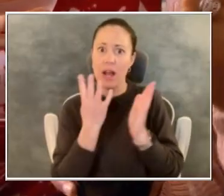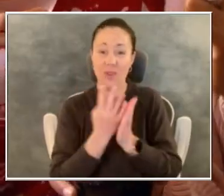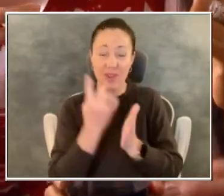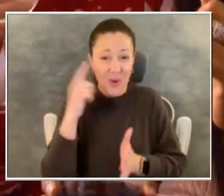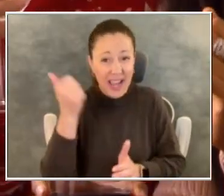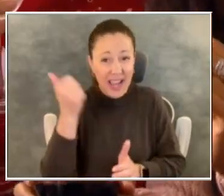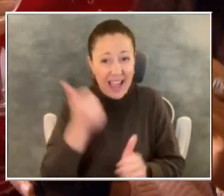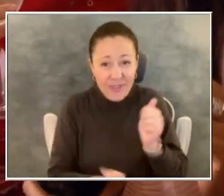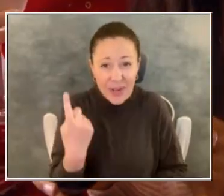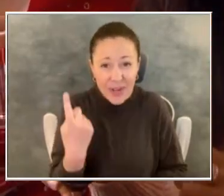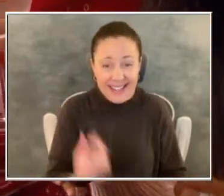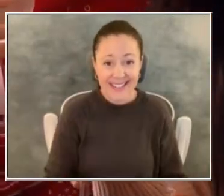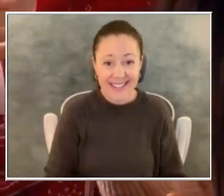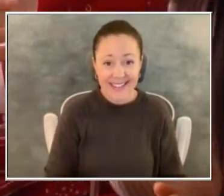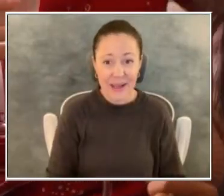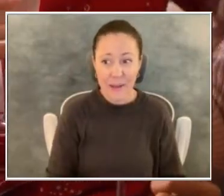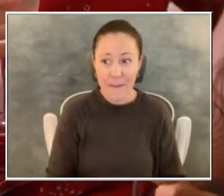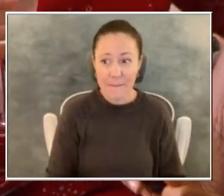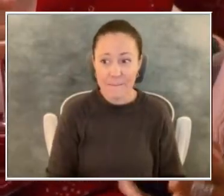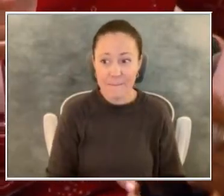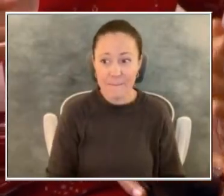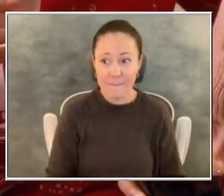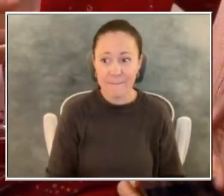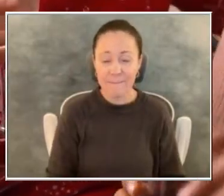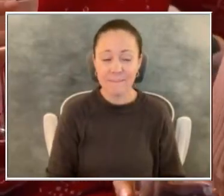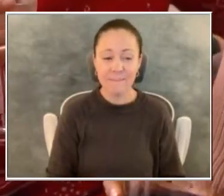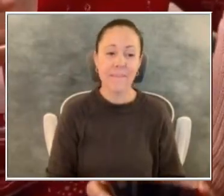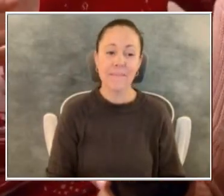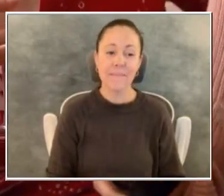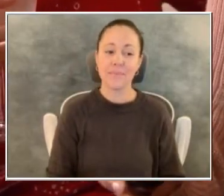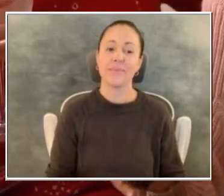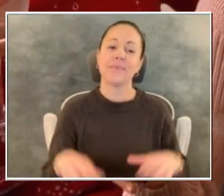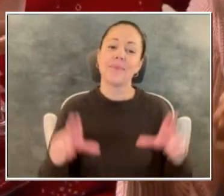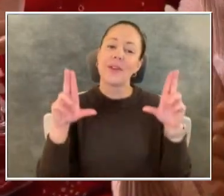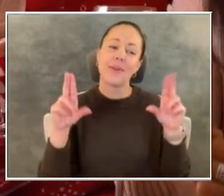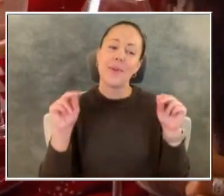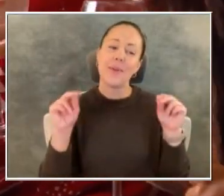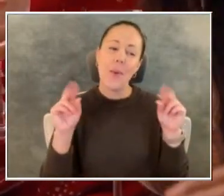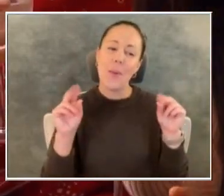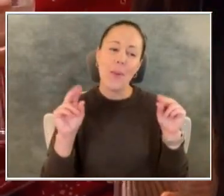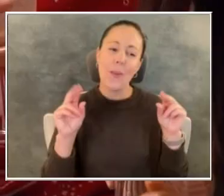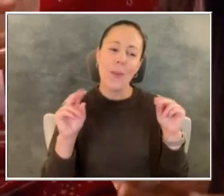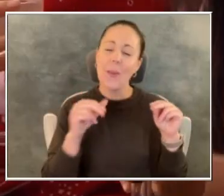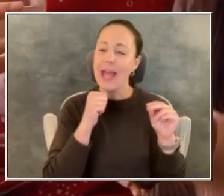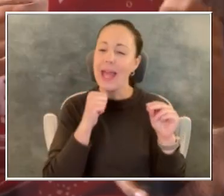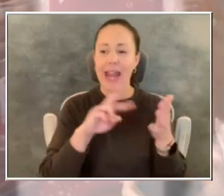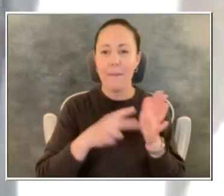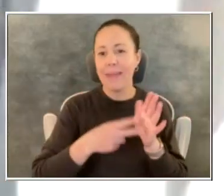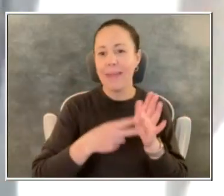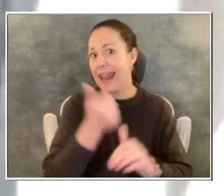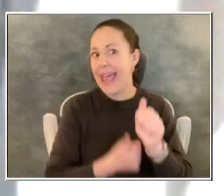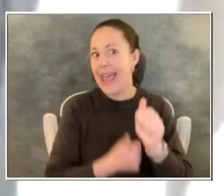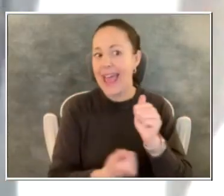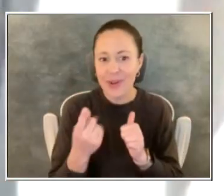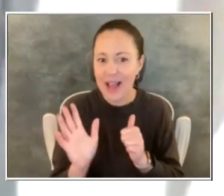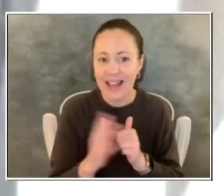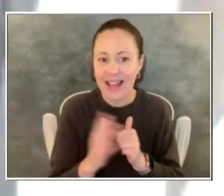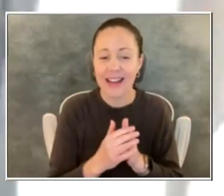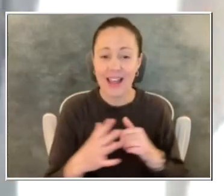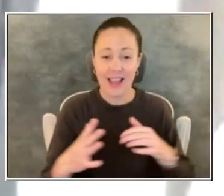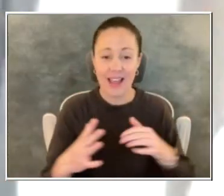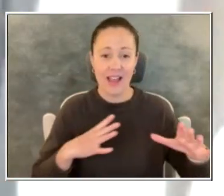No, it really isn't. The thing about holiday heart is it's usually just